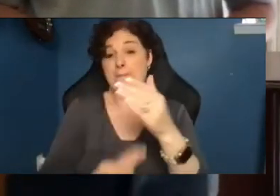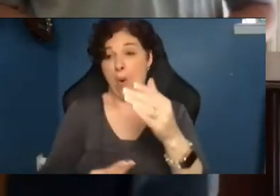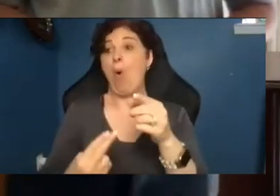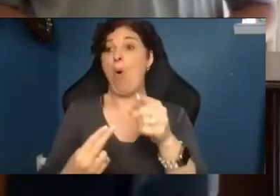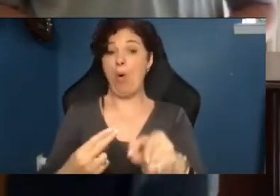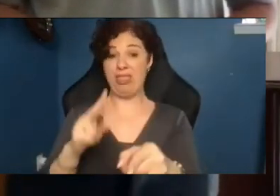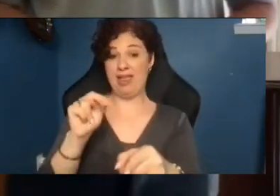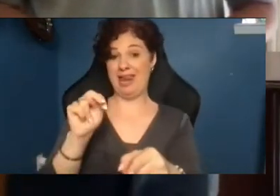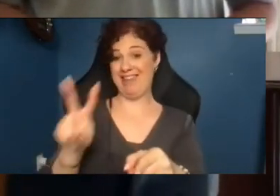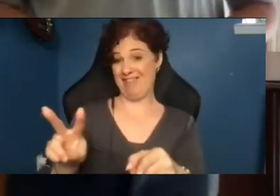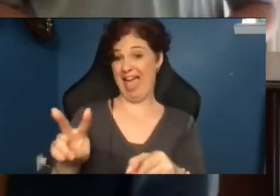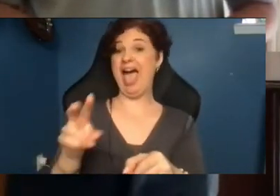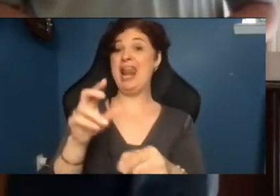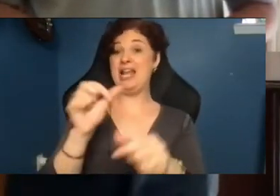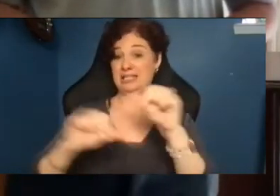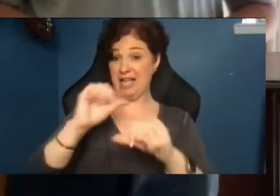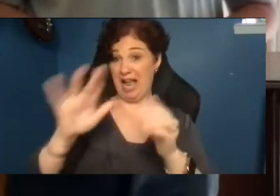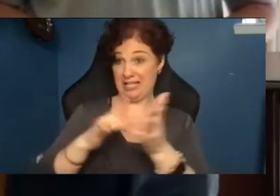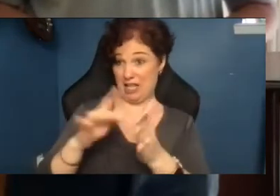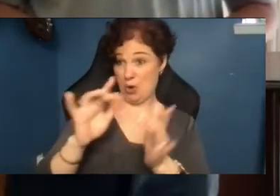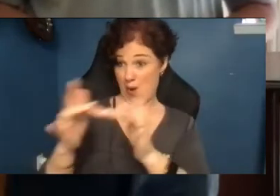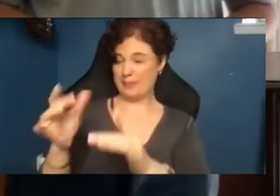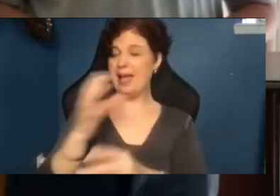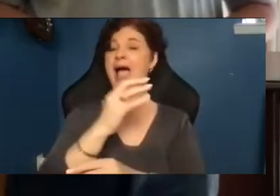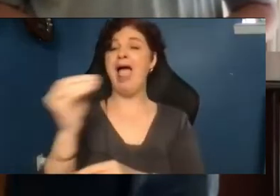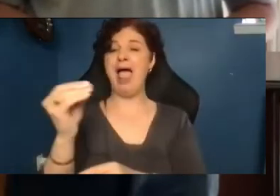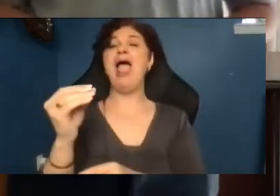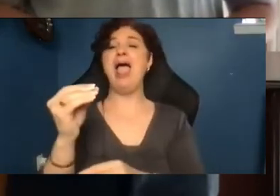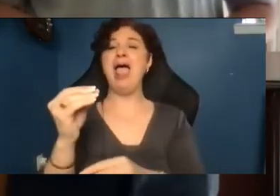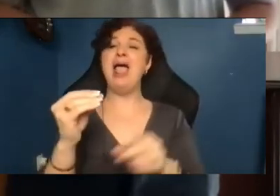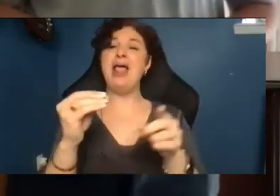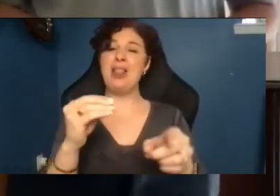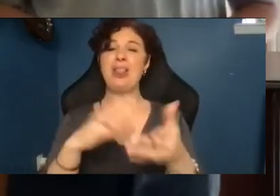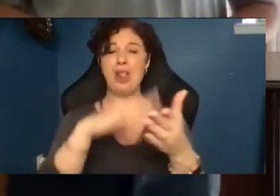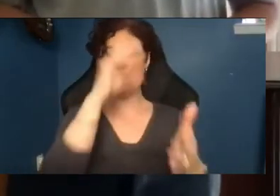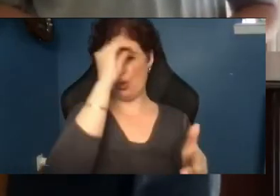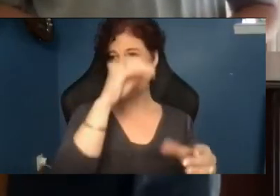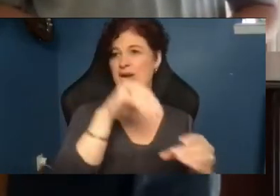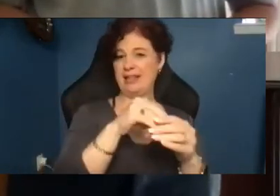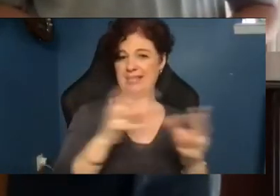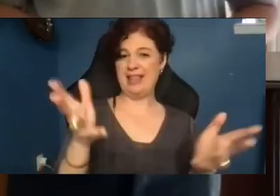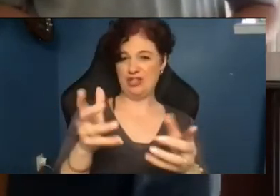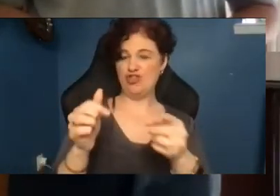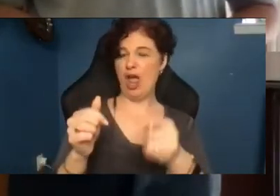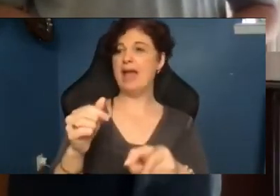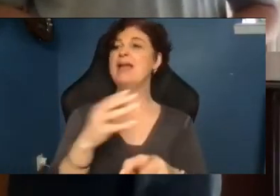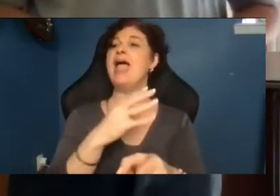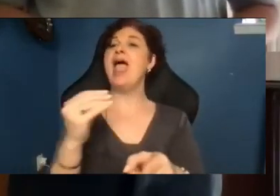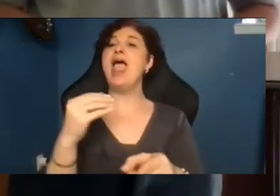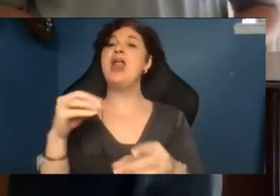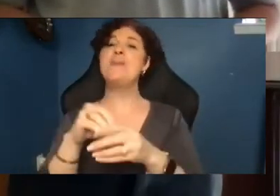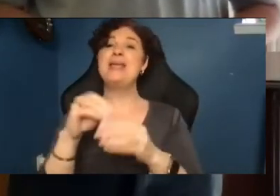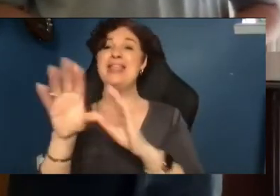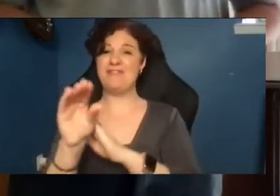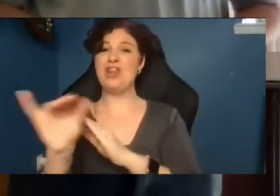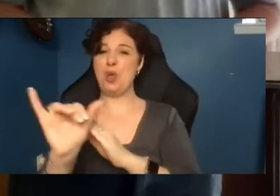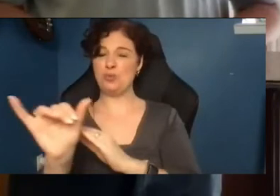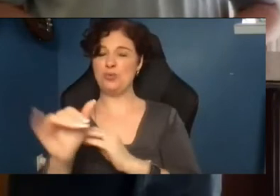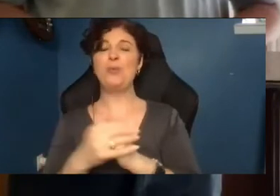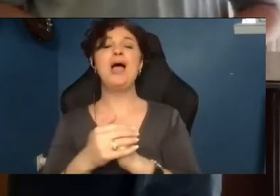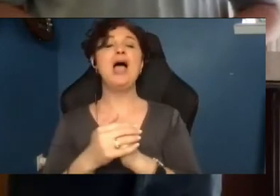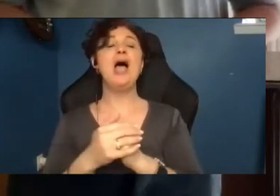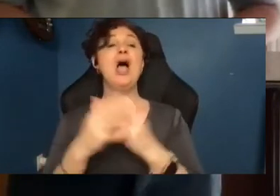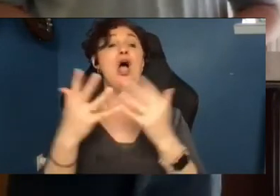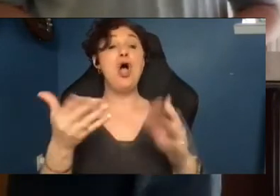the Nevada Science Center website as well as the Edutainment Learning website that's in the chat and will also be in the video.